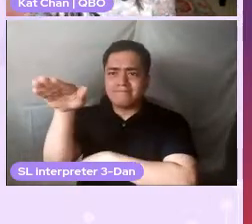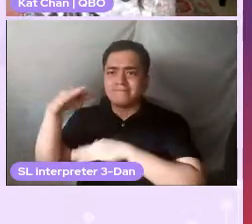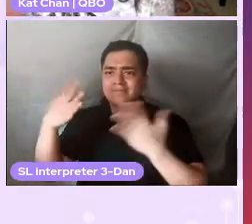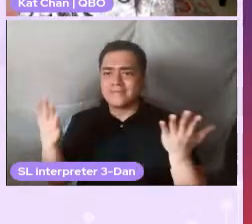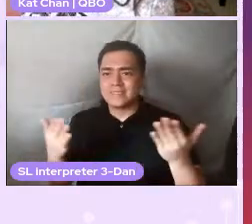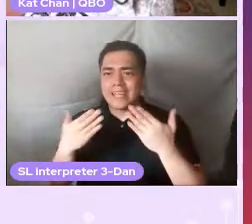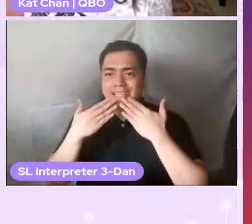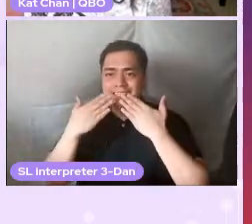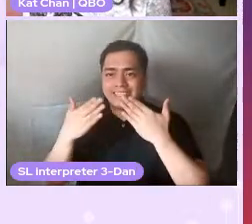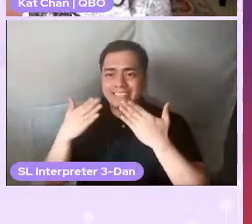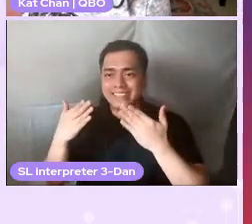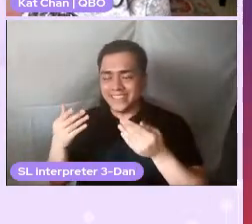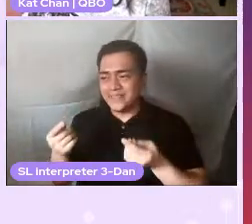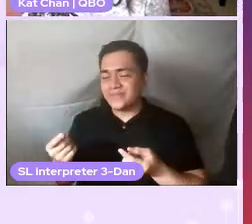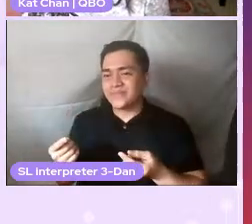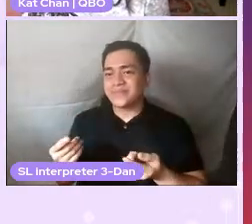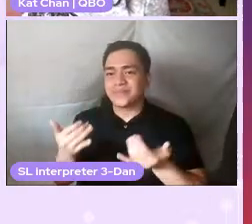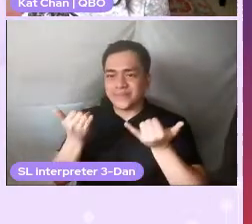this Kasama All,